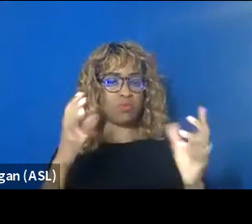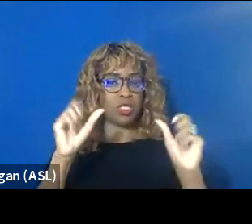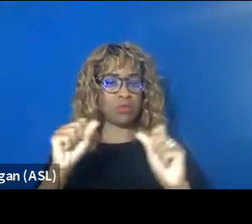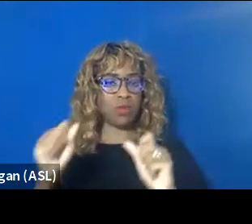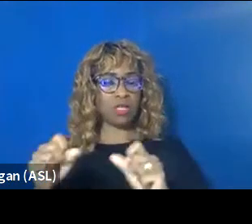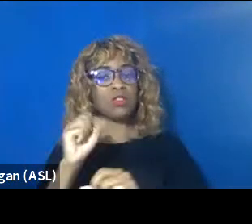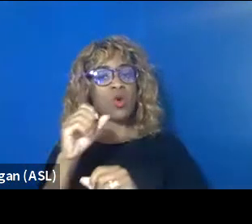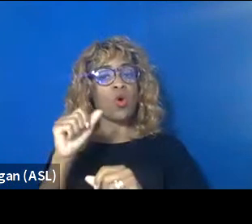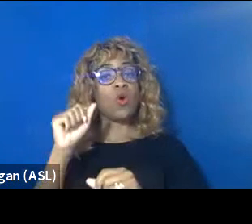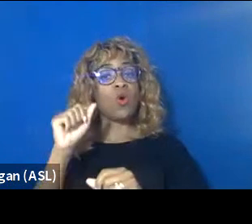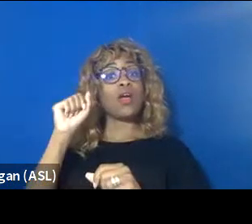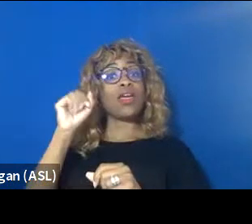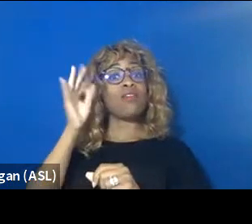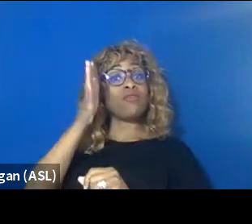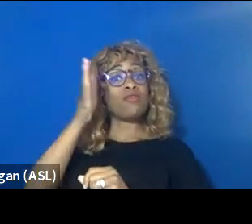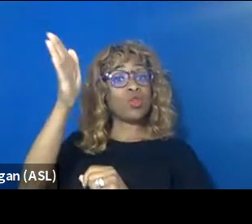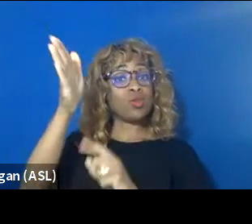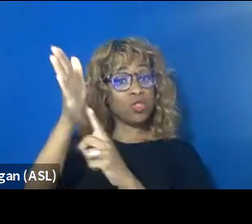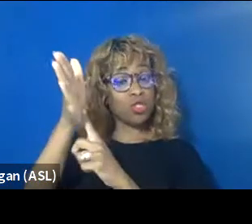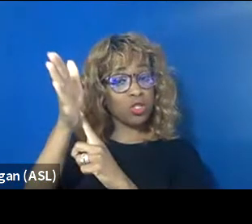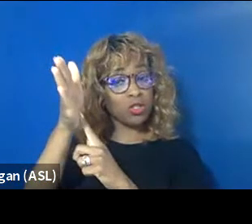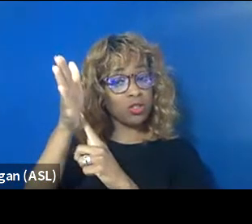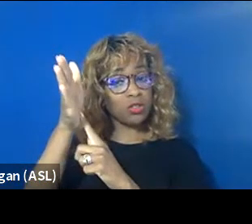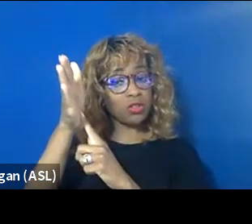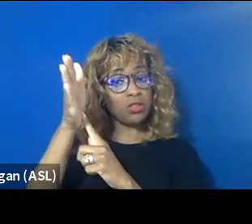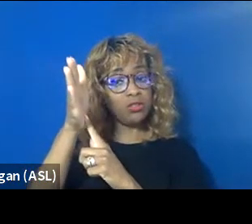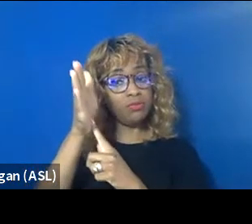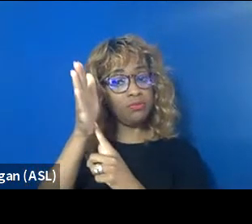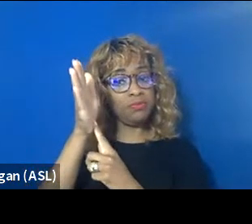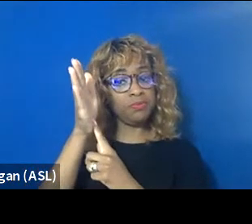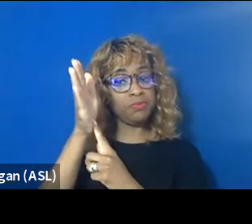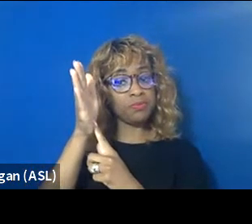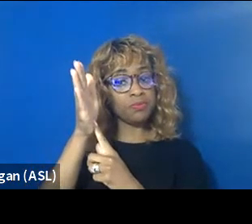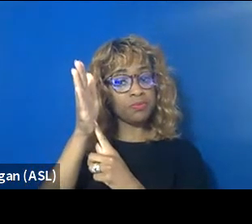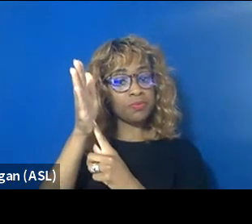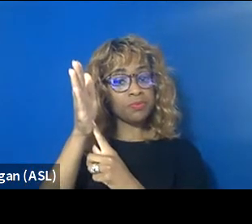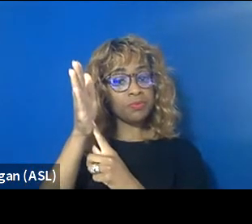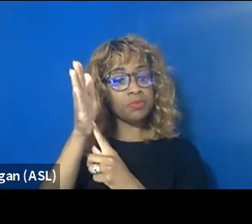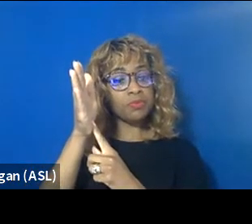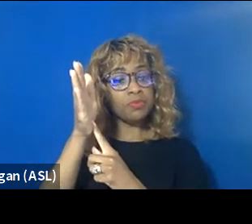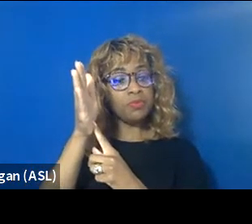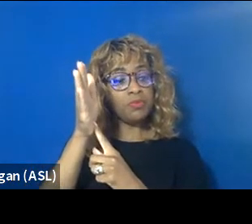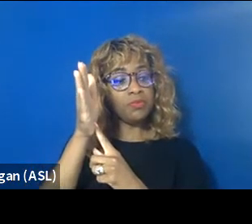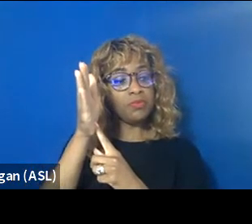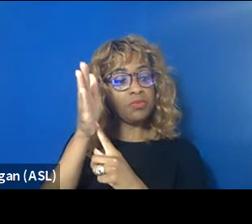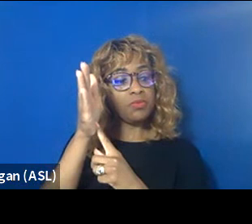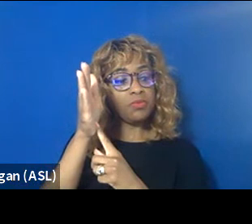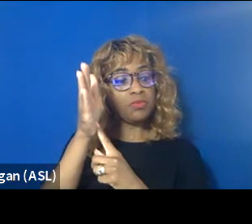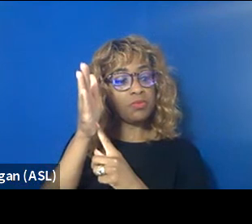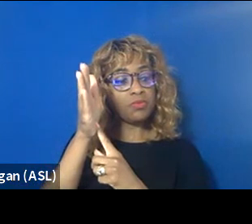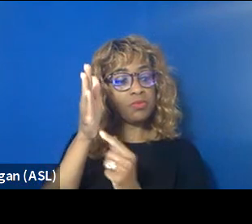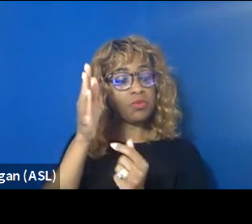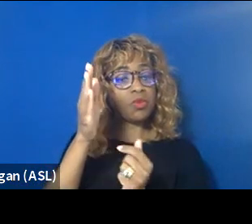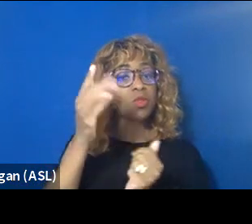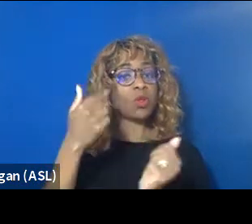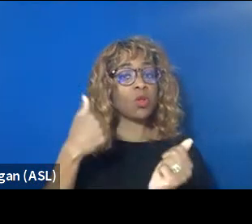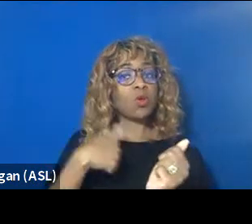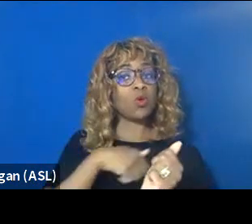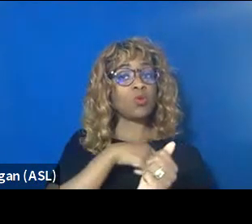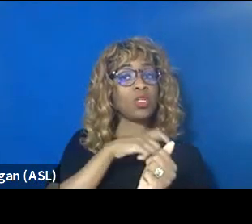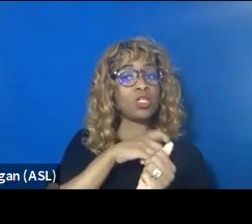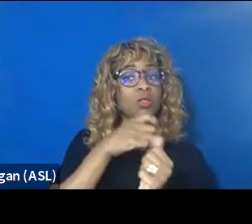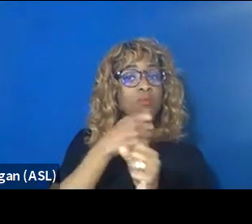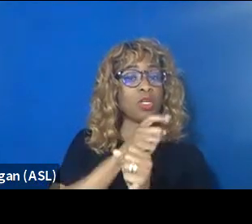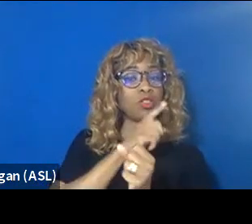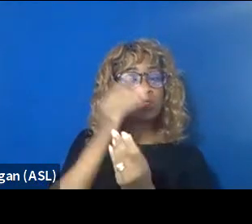if we can in the future, rather than, I guess I'm thinking about how if we as commissioners can make sure that we tell Sue essentially what